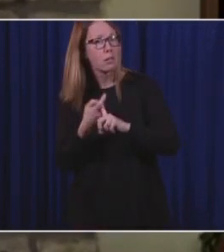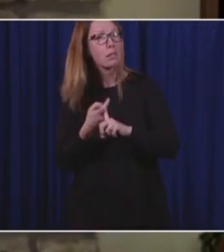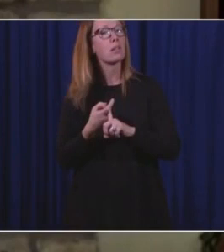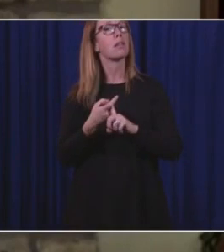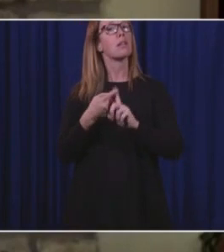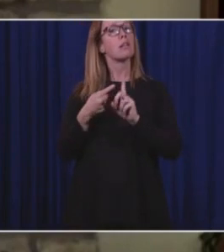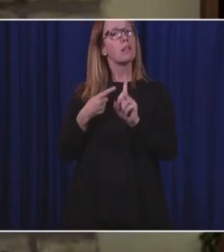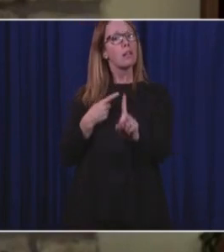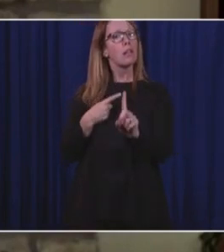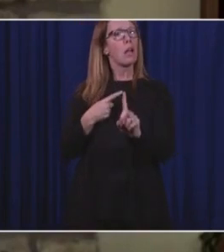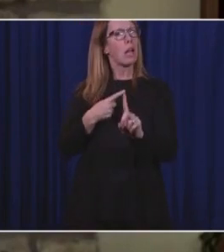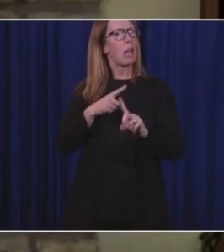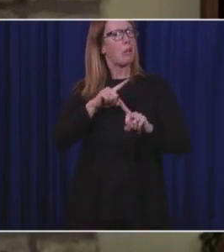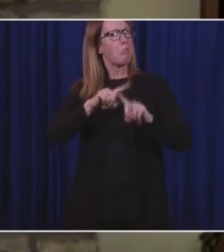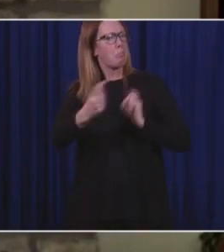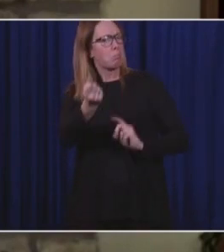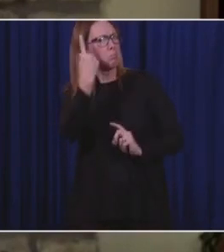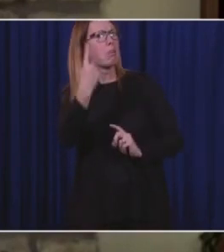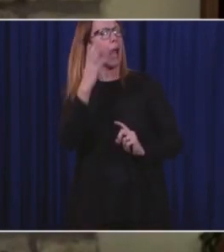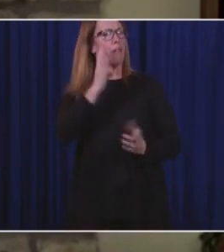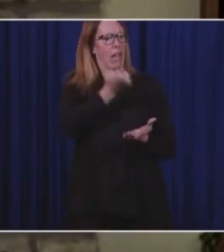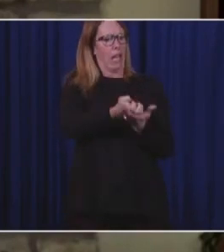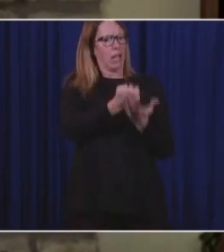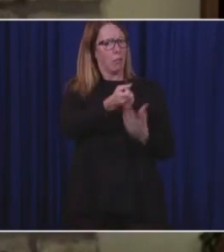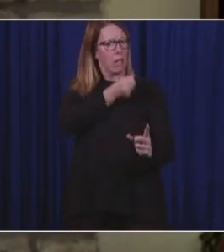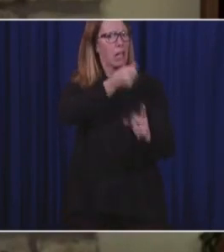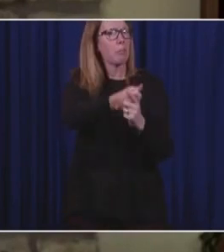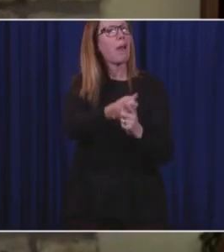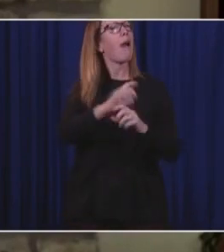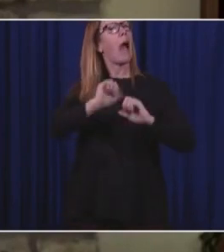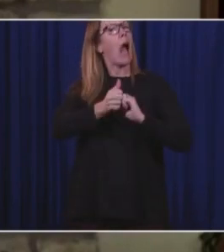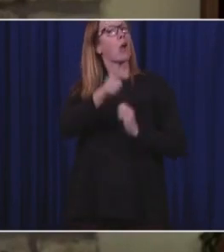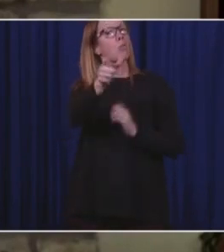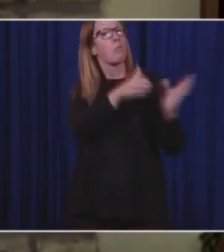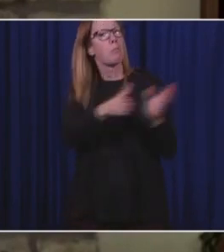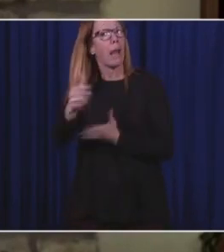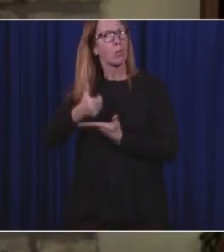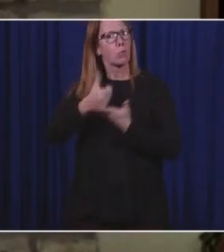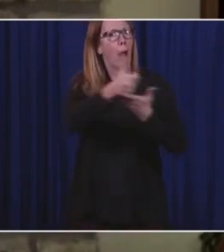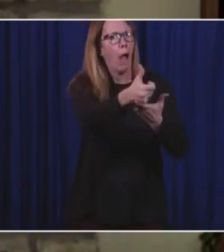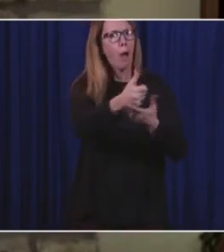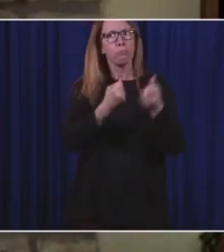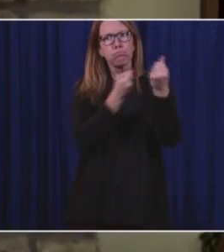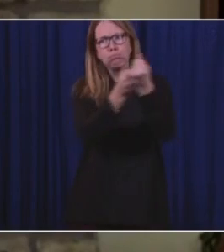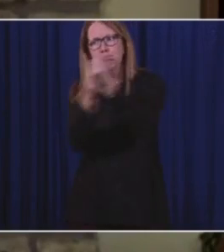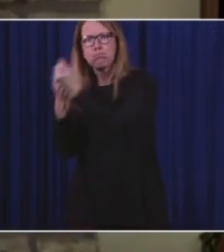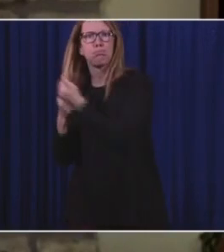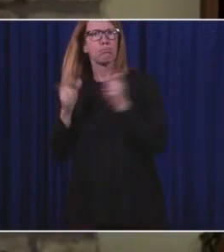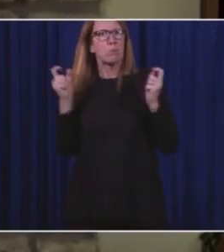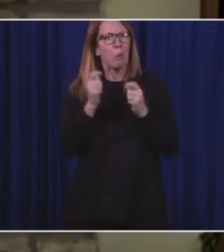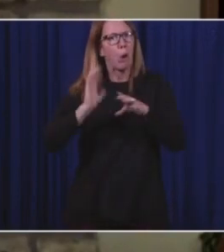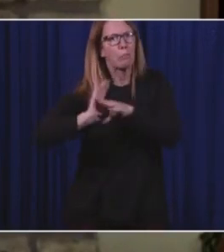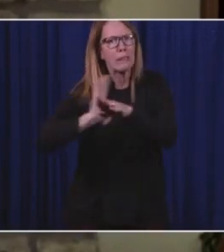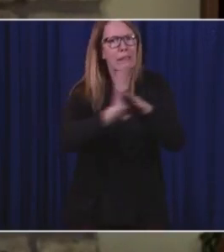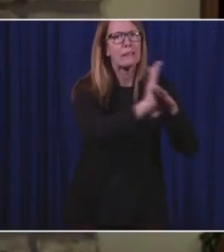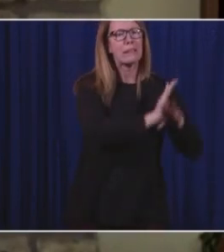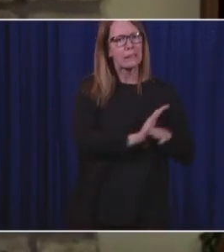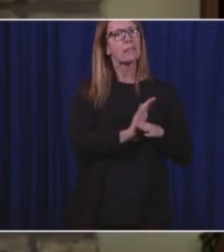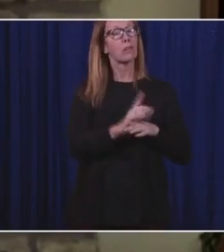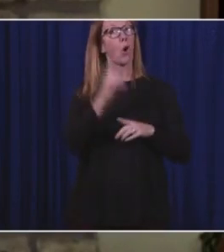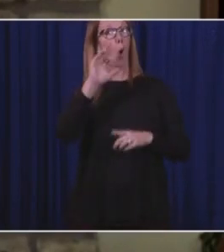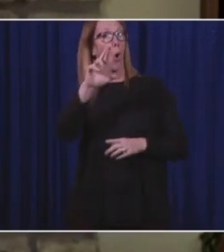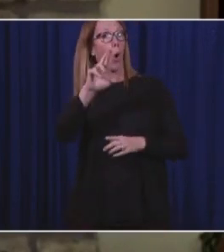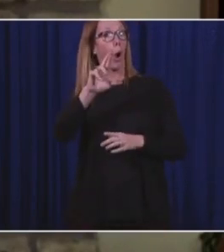economic impact. How do you plan to help small businesses who see revenues drop in these final weeks of the year, and employees who may